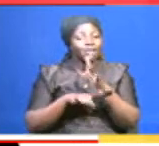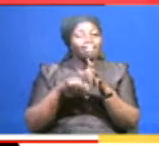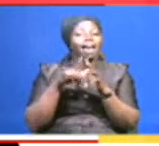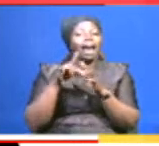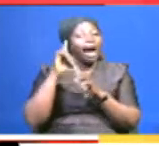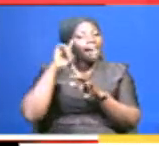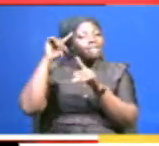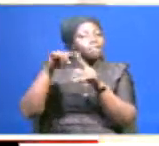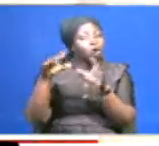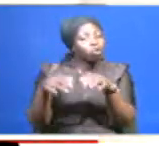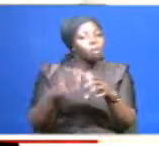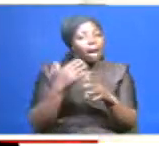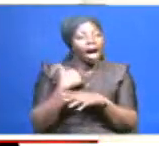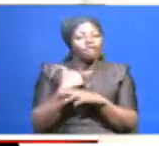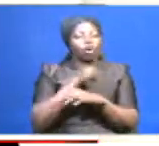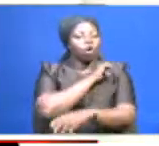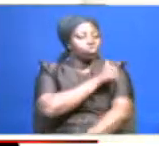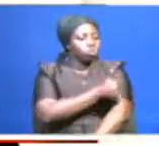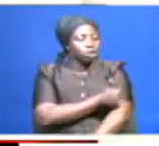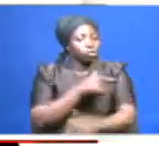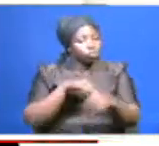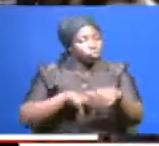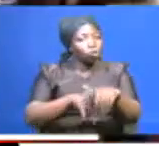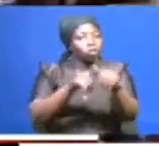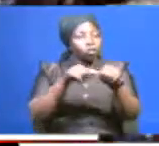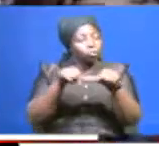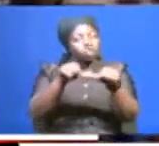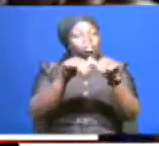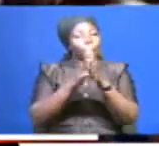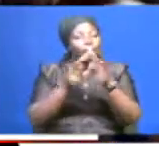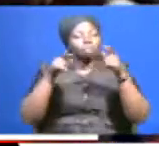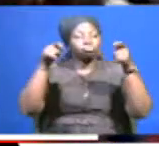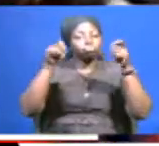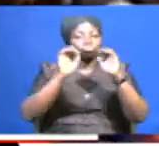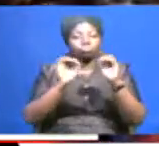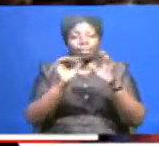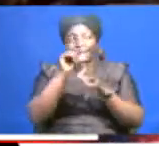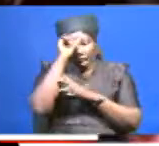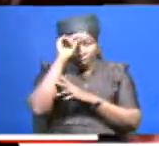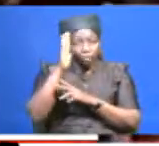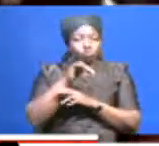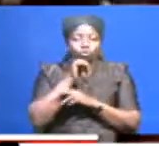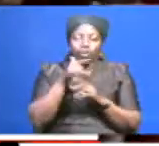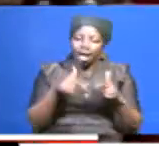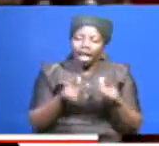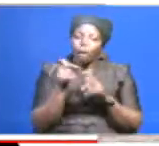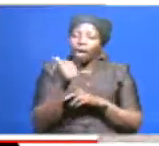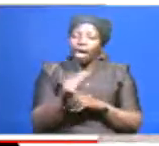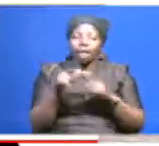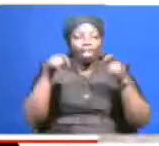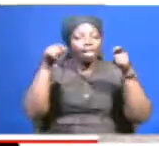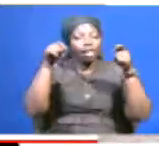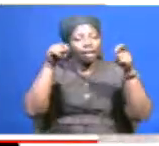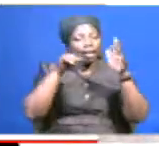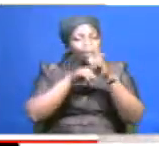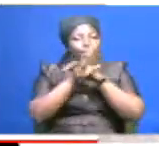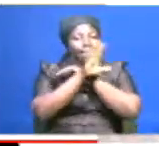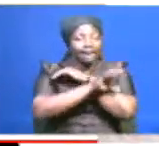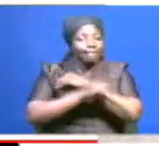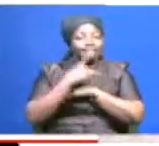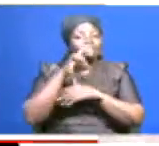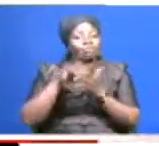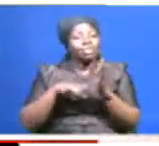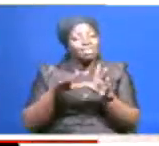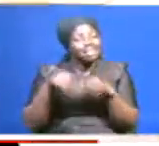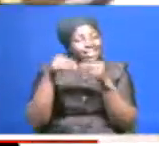its planned march. Gabor warned that the government will not allow any form of demos in the country, arguing that it poses a grave threat